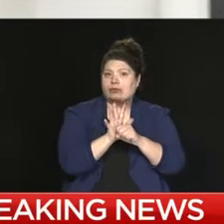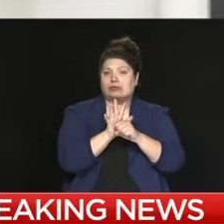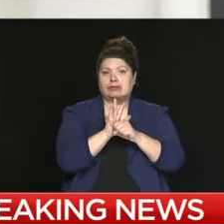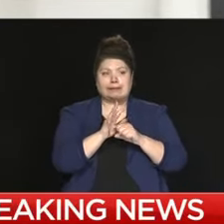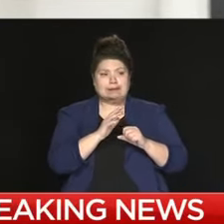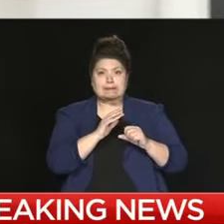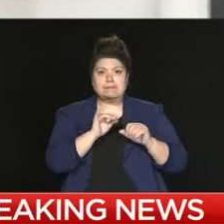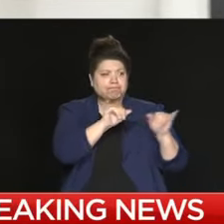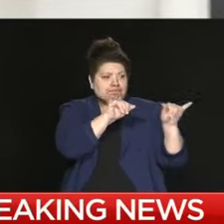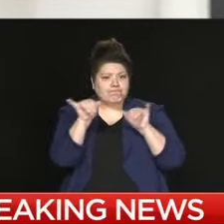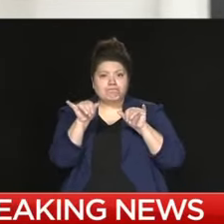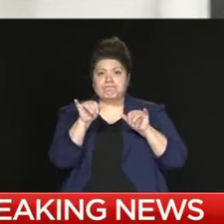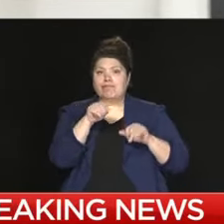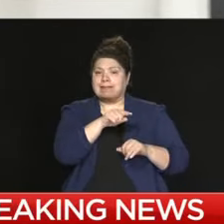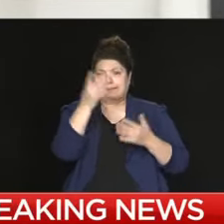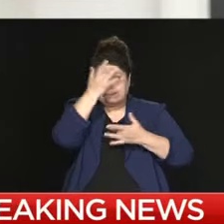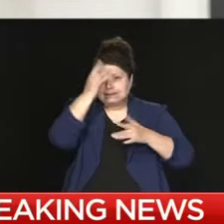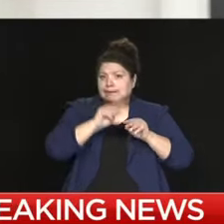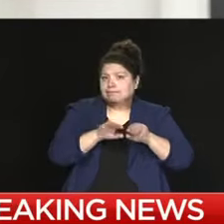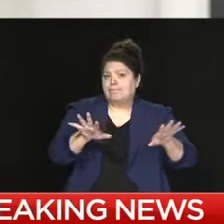crisis,